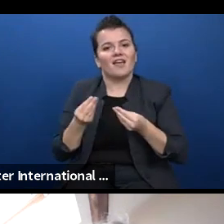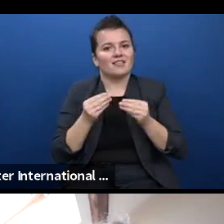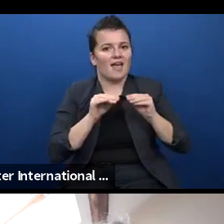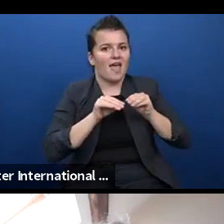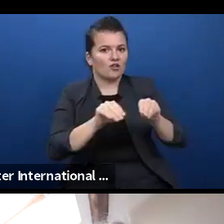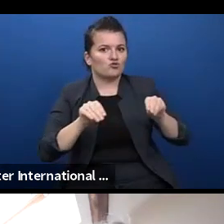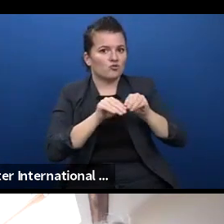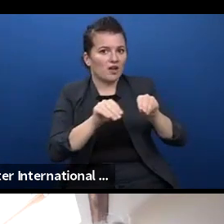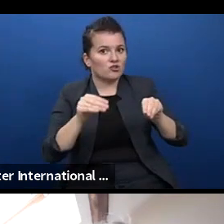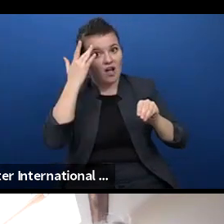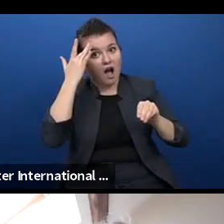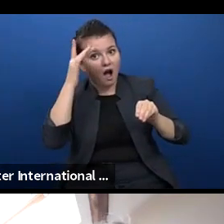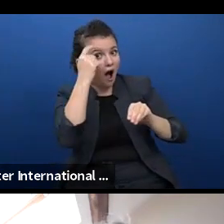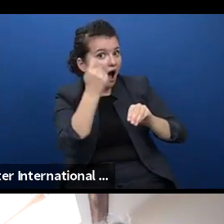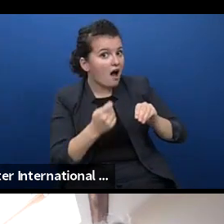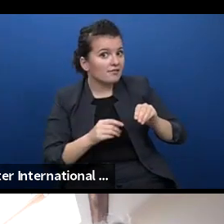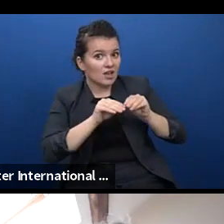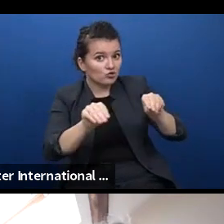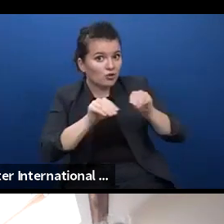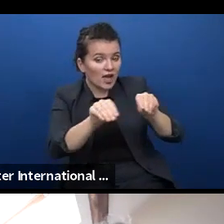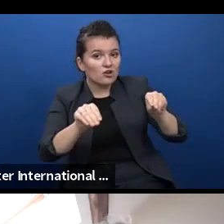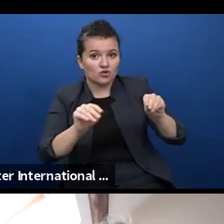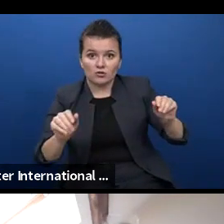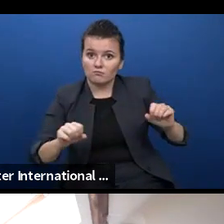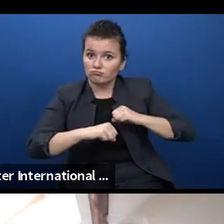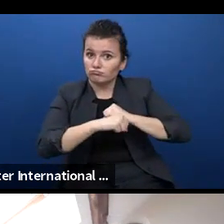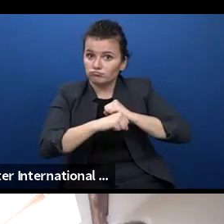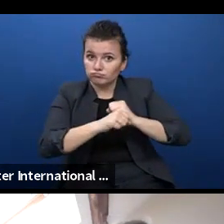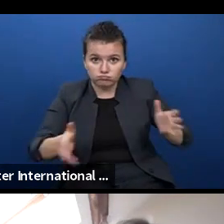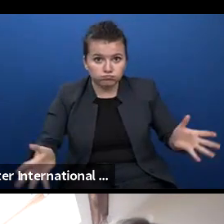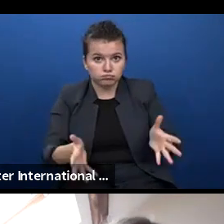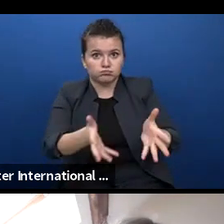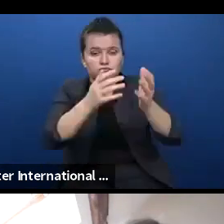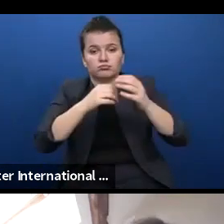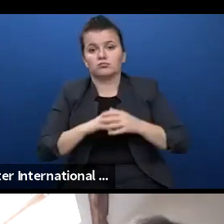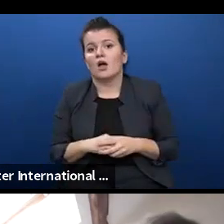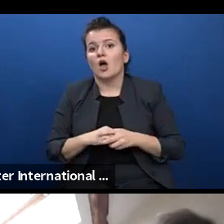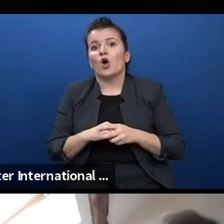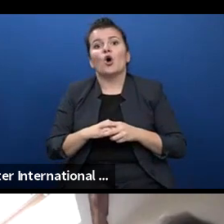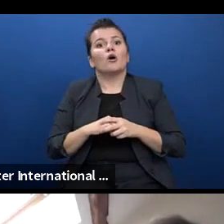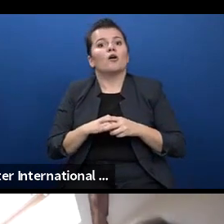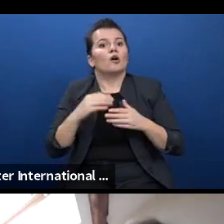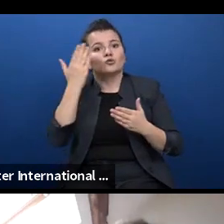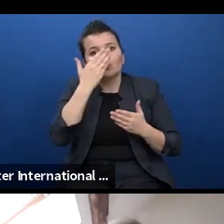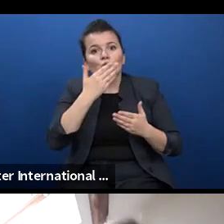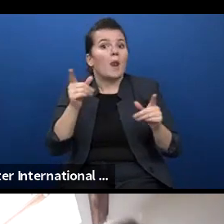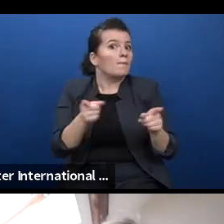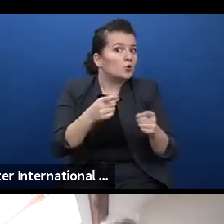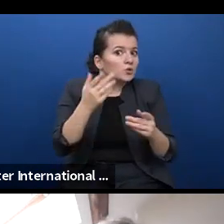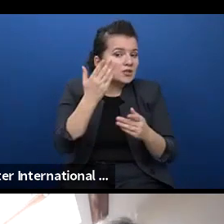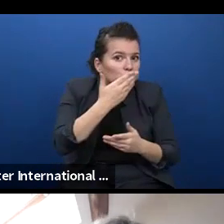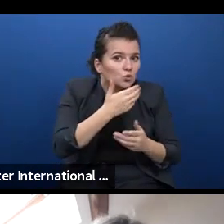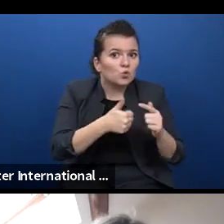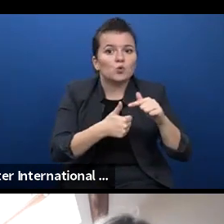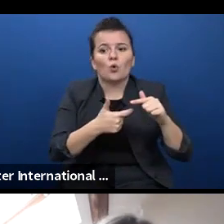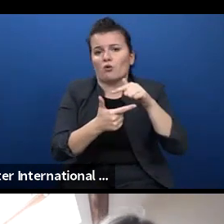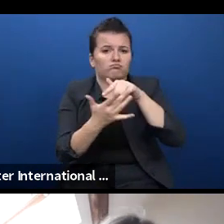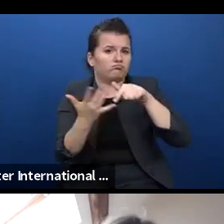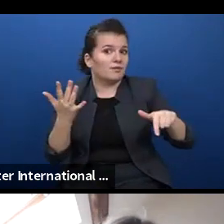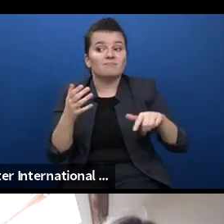arts, to access schools and deliver on musical schools and so on. This is possible with the